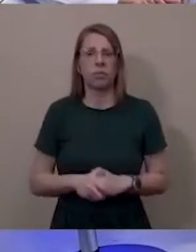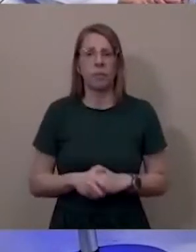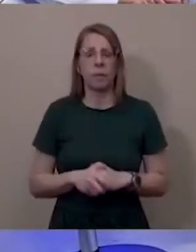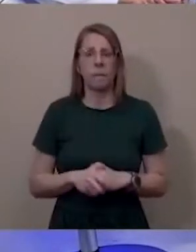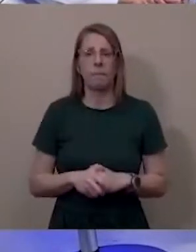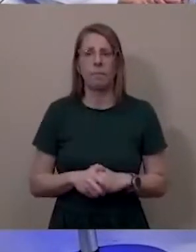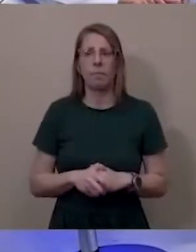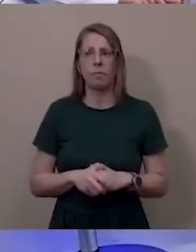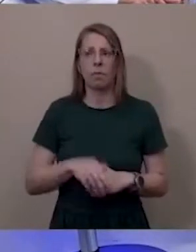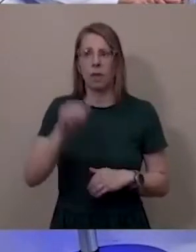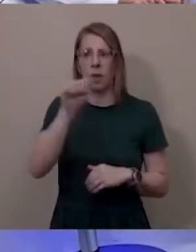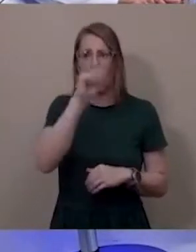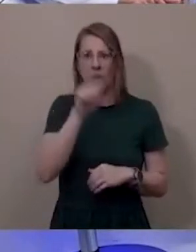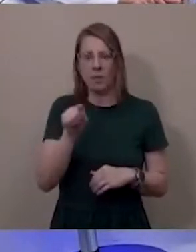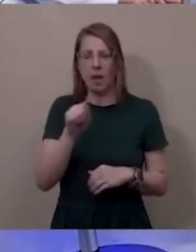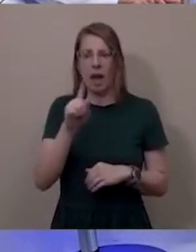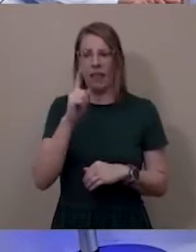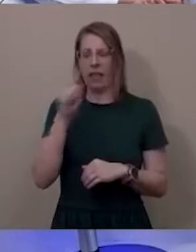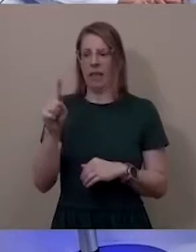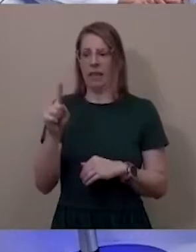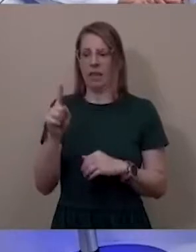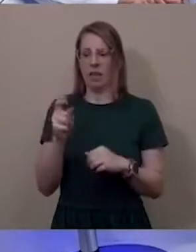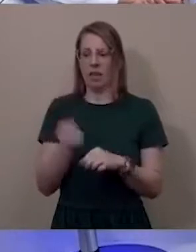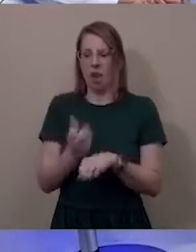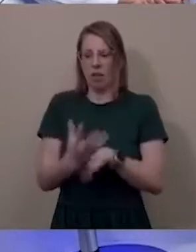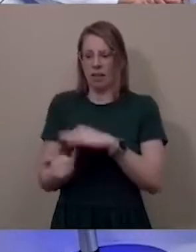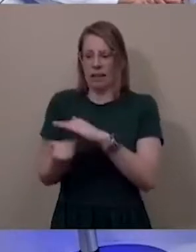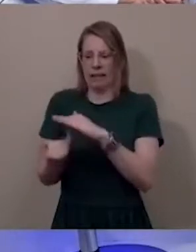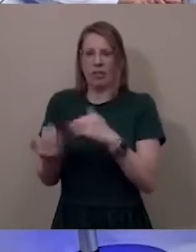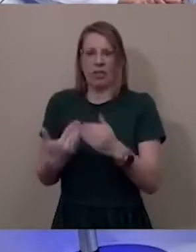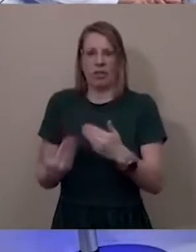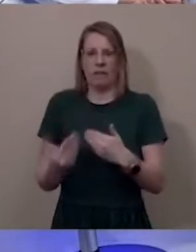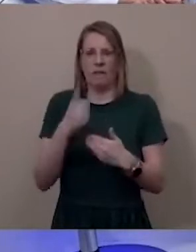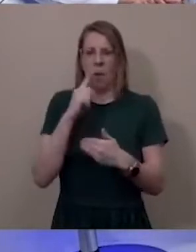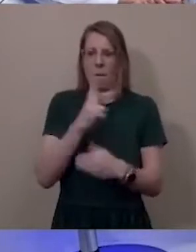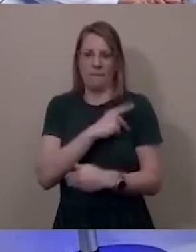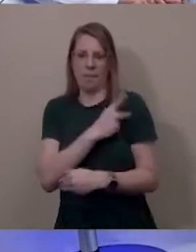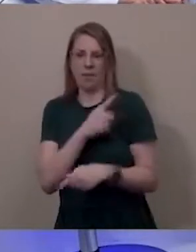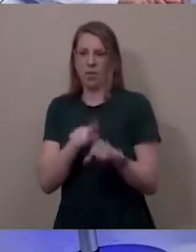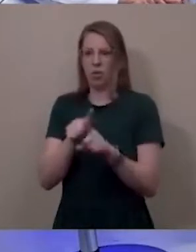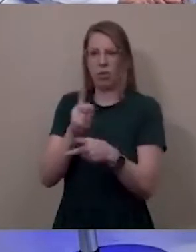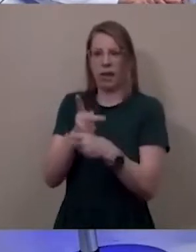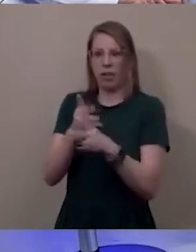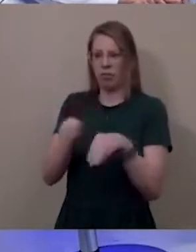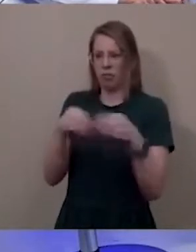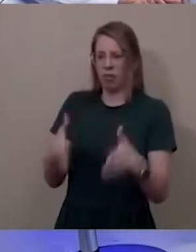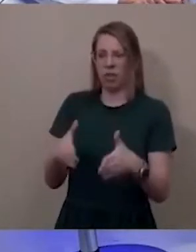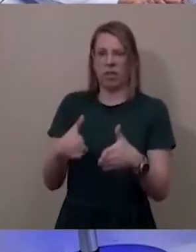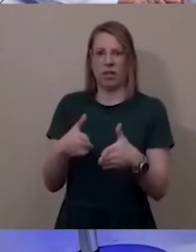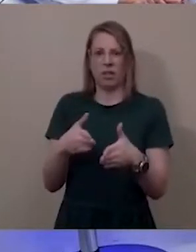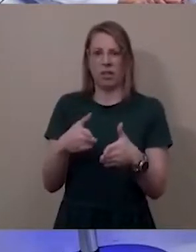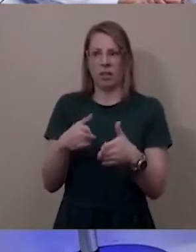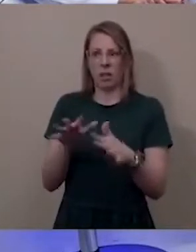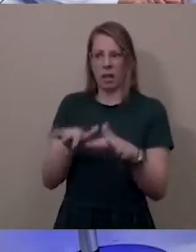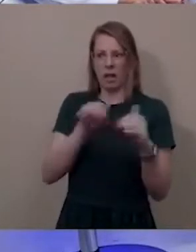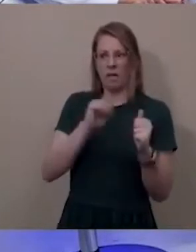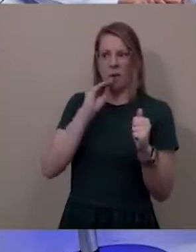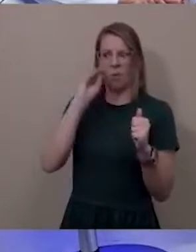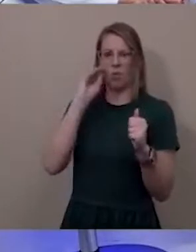Alzheimer's, I think, is isolating enough by itself for both the patient and the caregiver, but then to have it so you really shouldn't even leave the